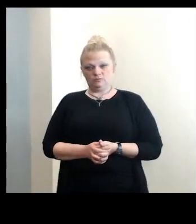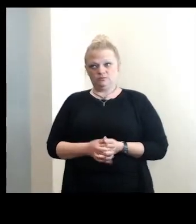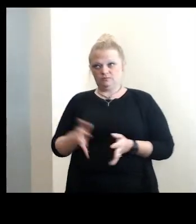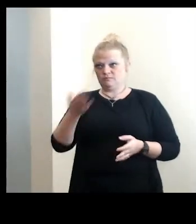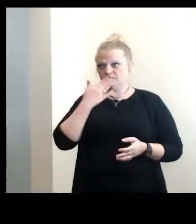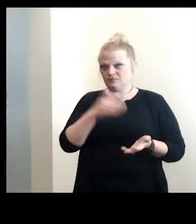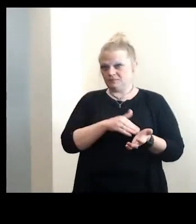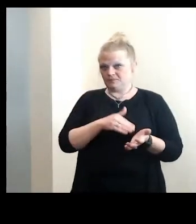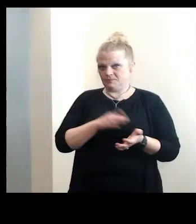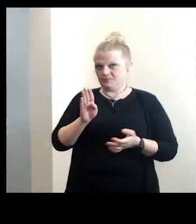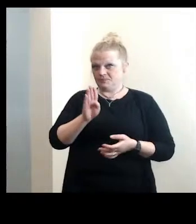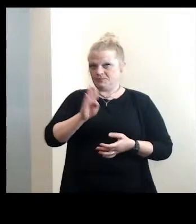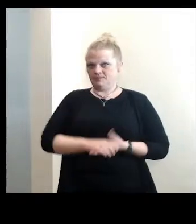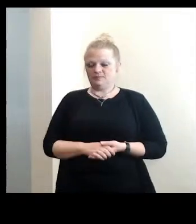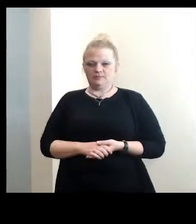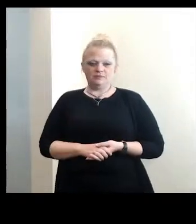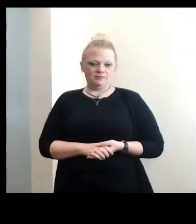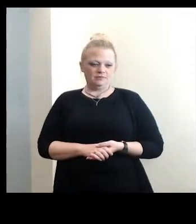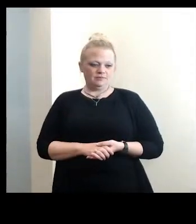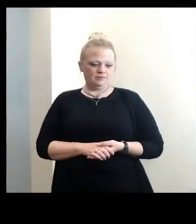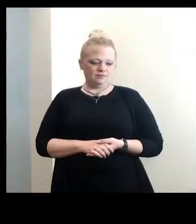Thank you, Dr. B.